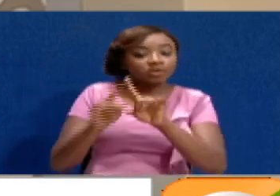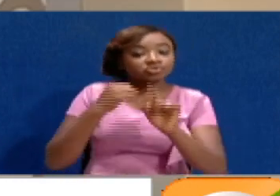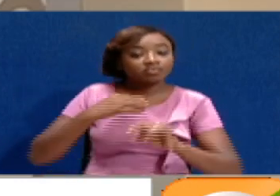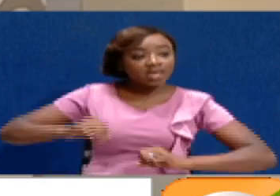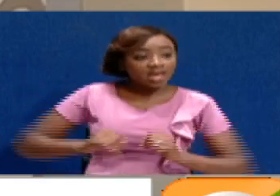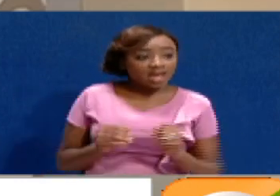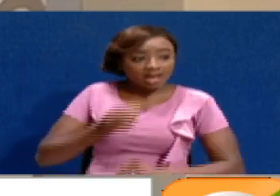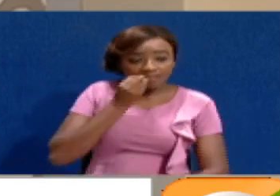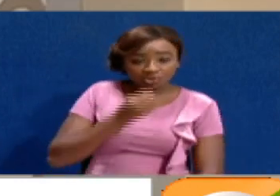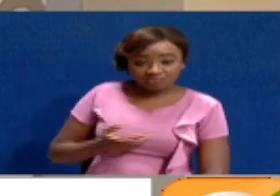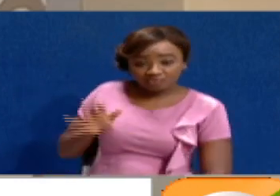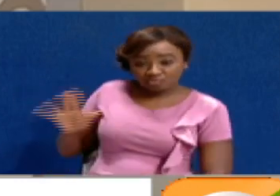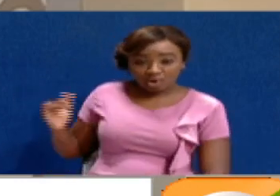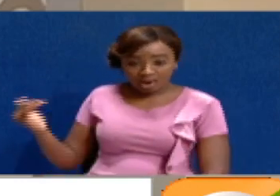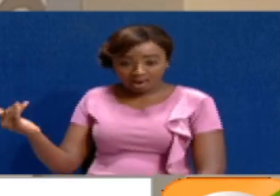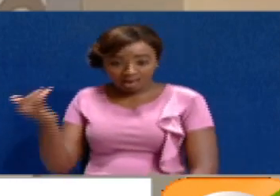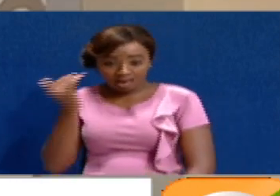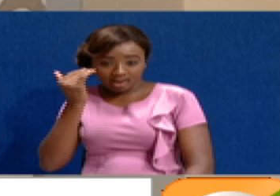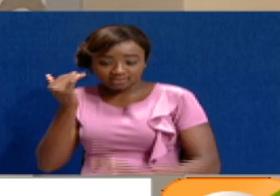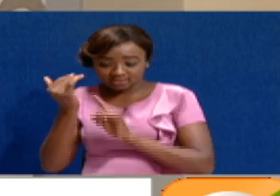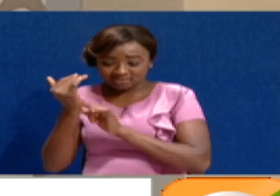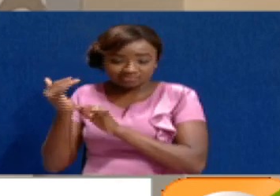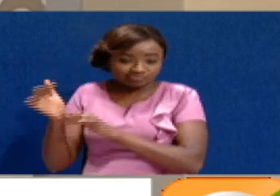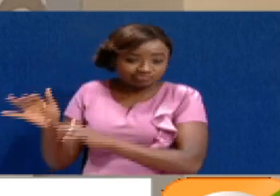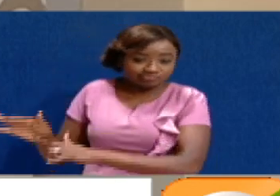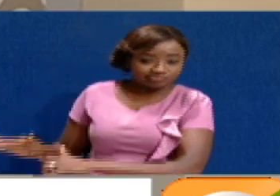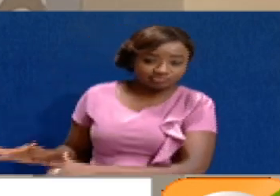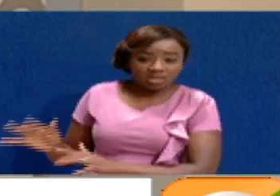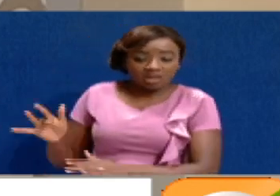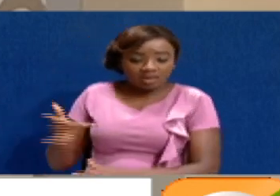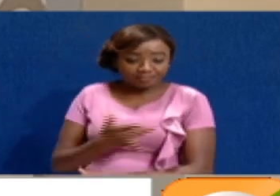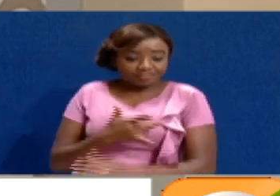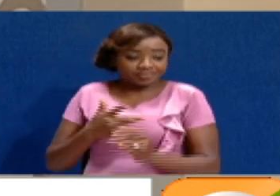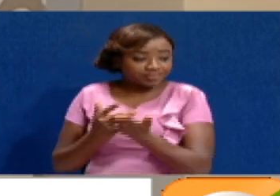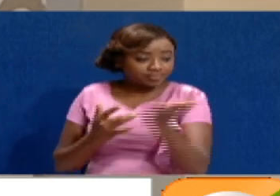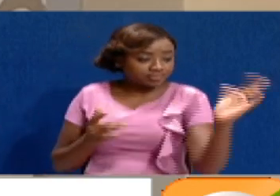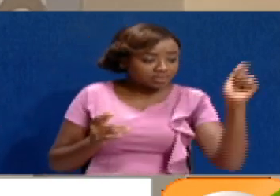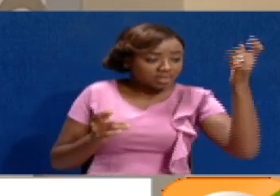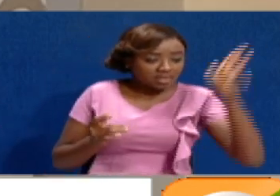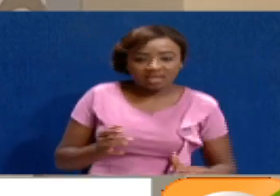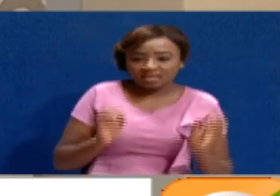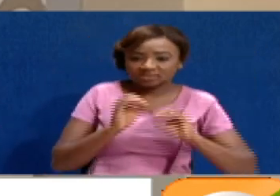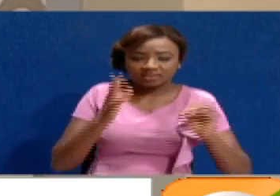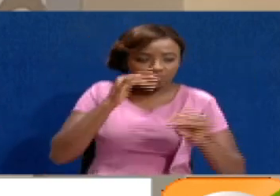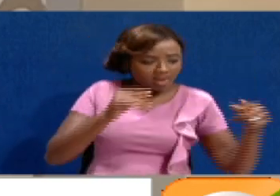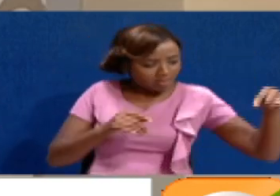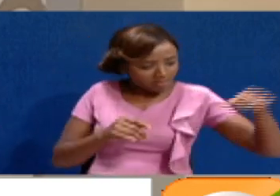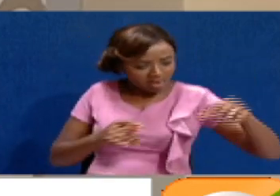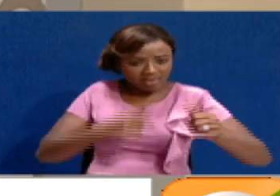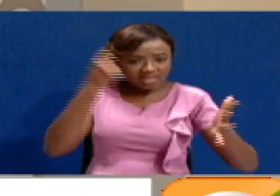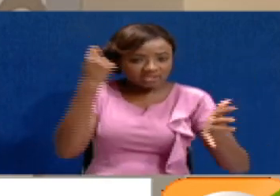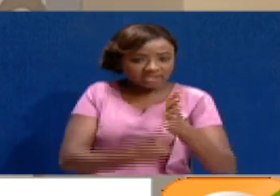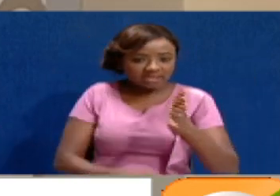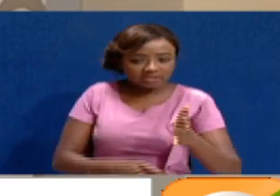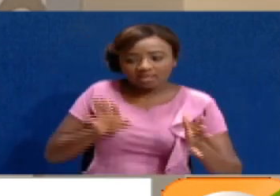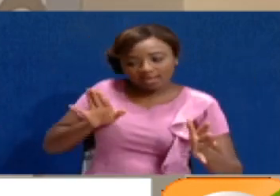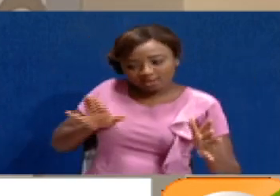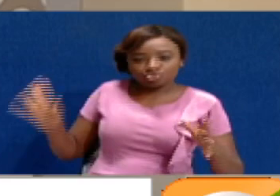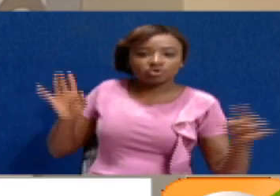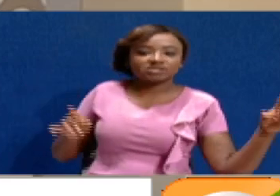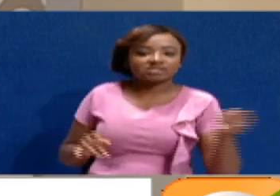him that his request is insensitive to the people of Kenya who dutifully pay their taxes and his